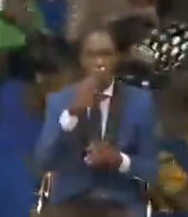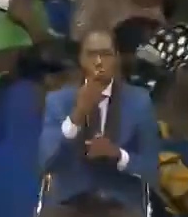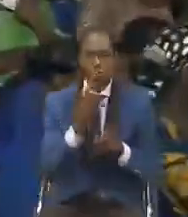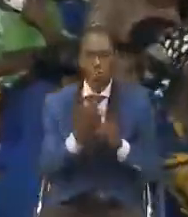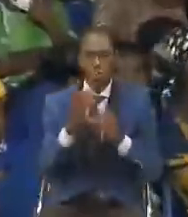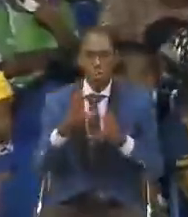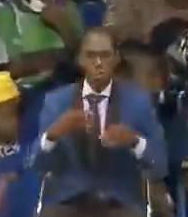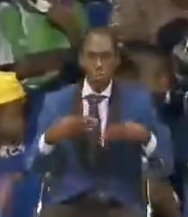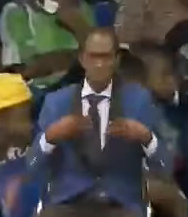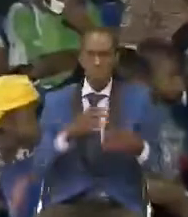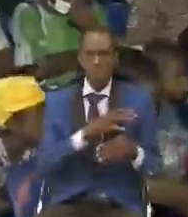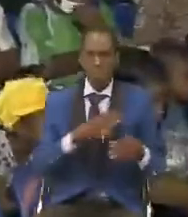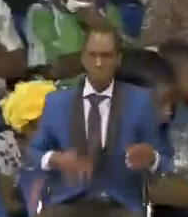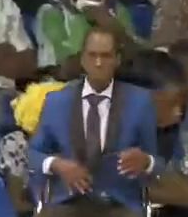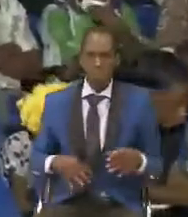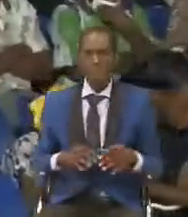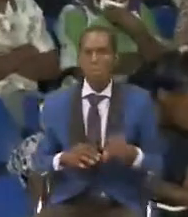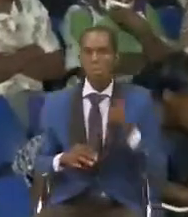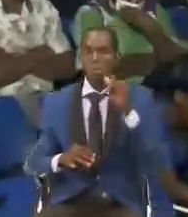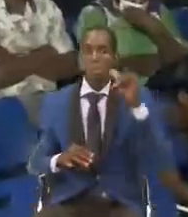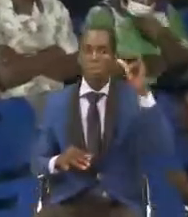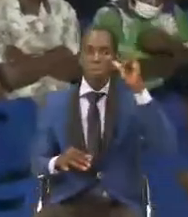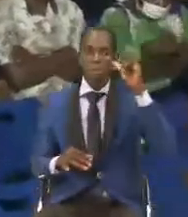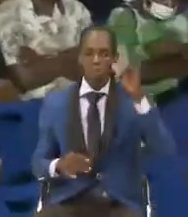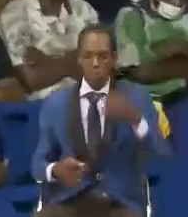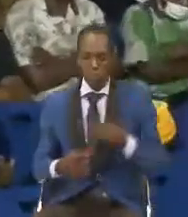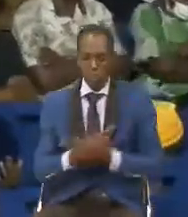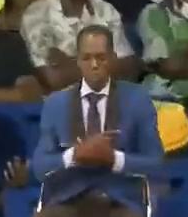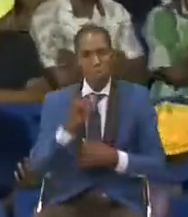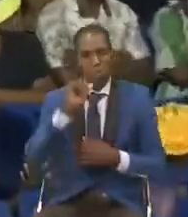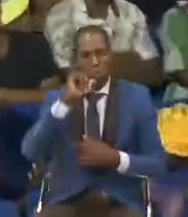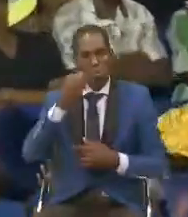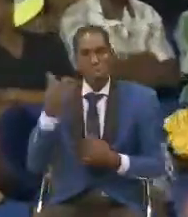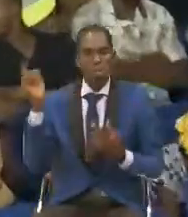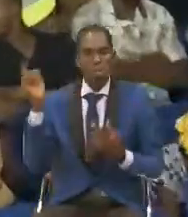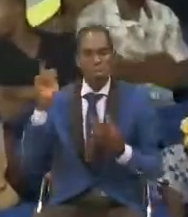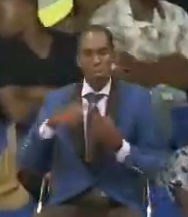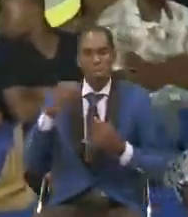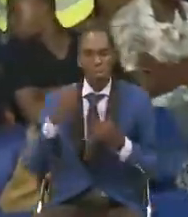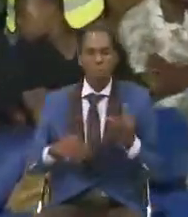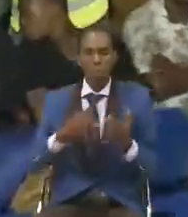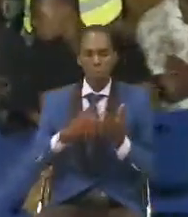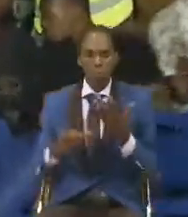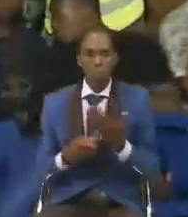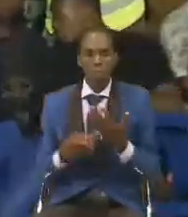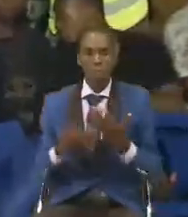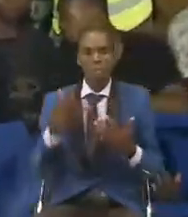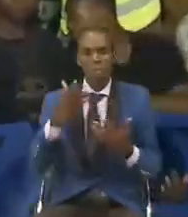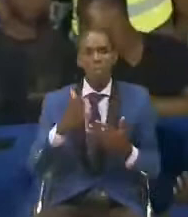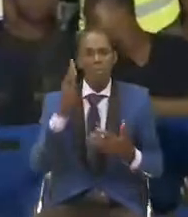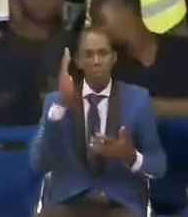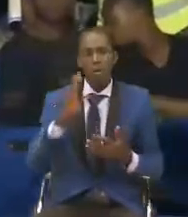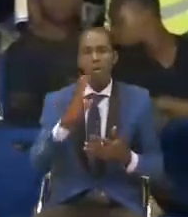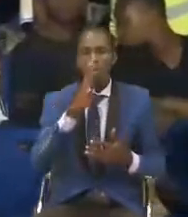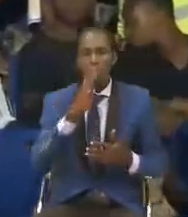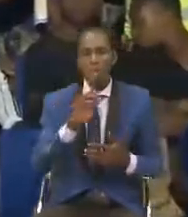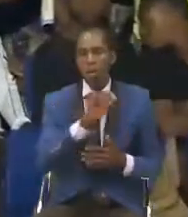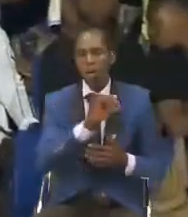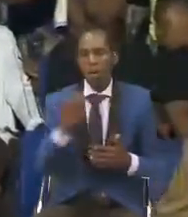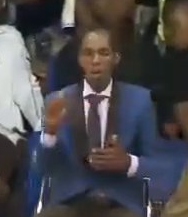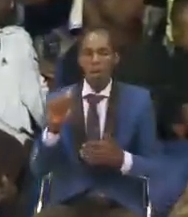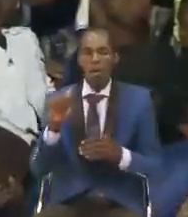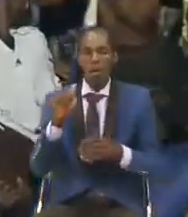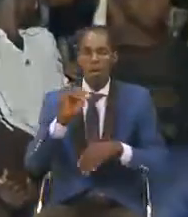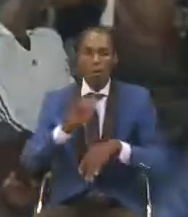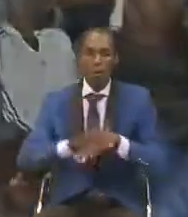Jesus tonight. More details about this will be sent to you. A pastor